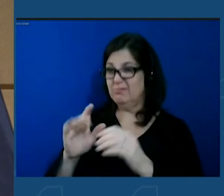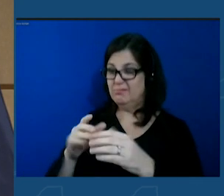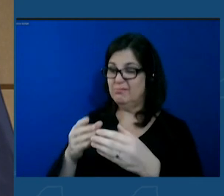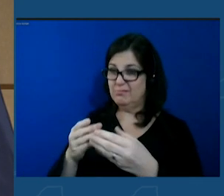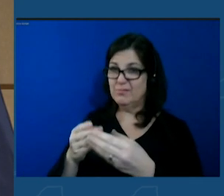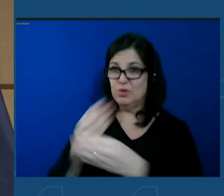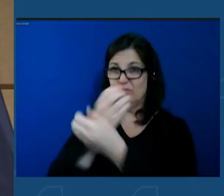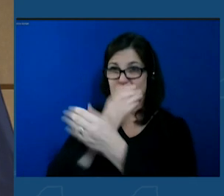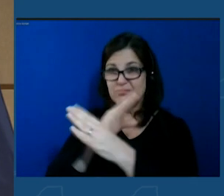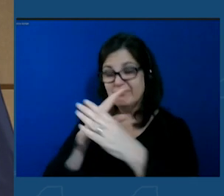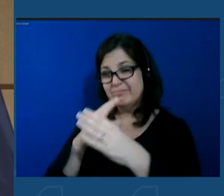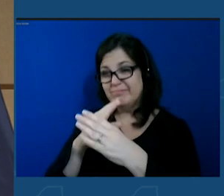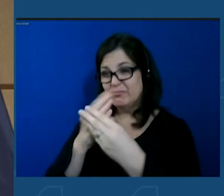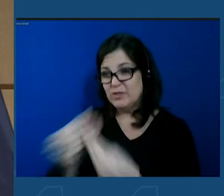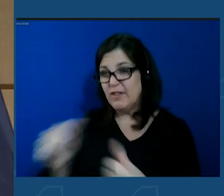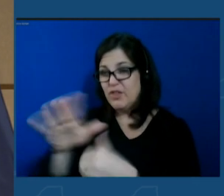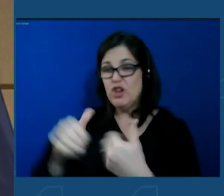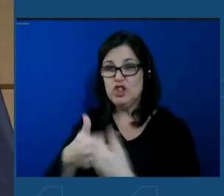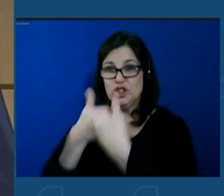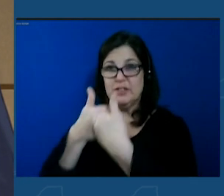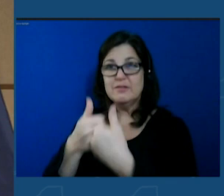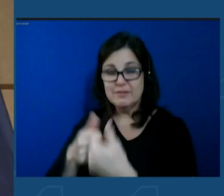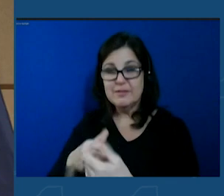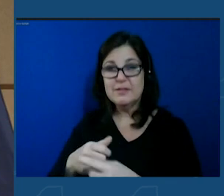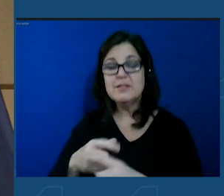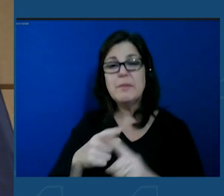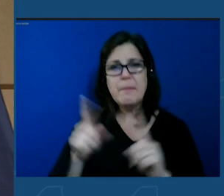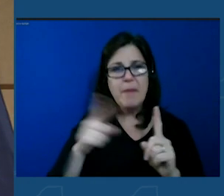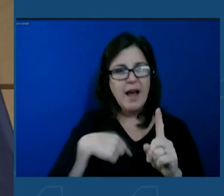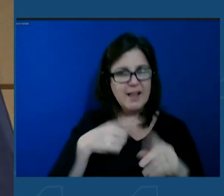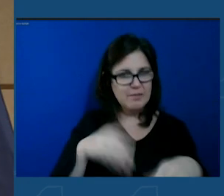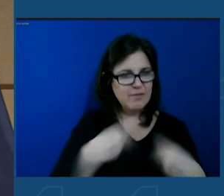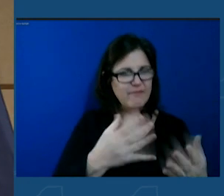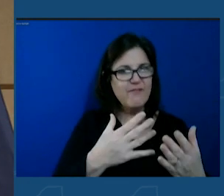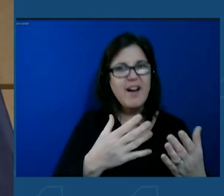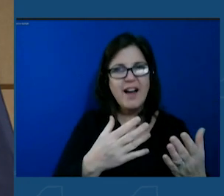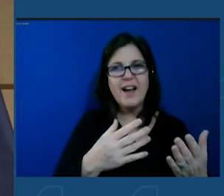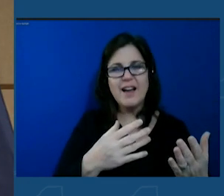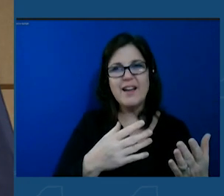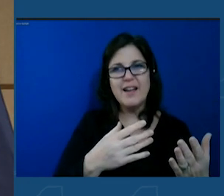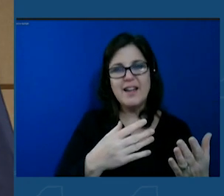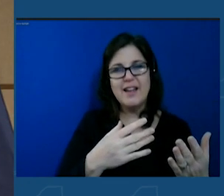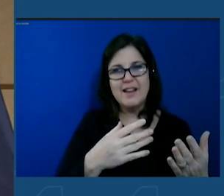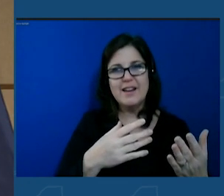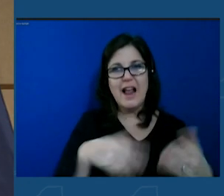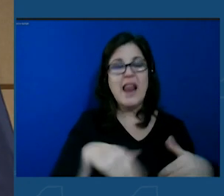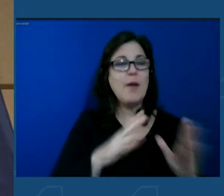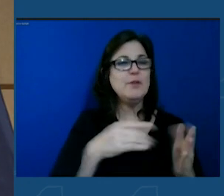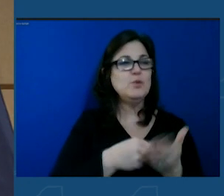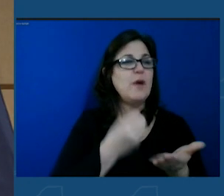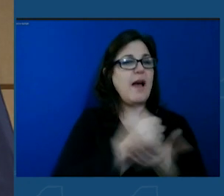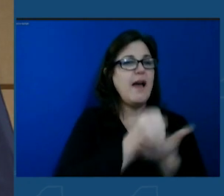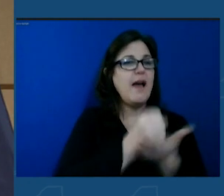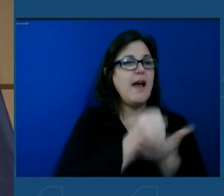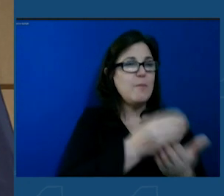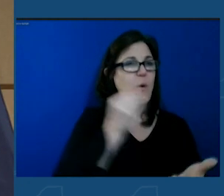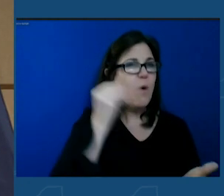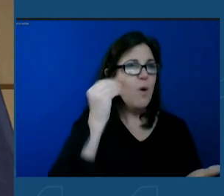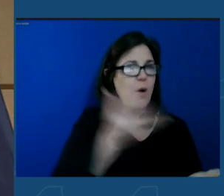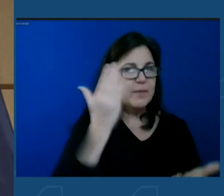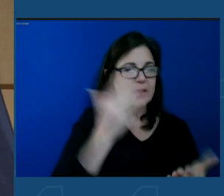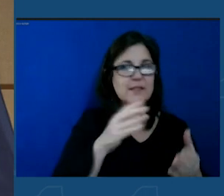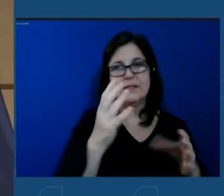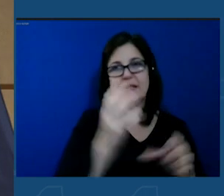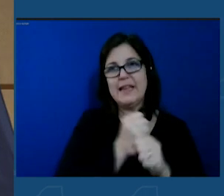a place where homeless people can get both housing, education, and resources. I feel like a program